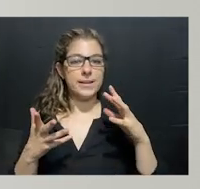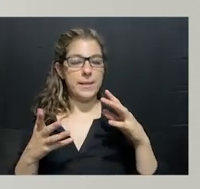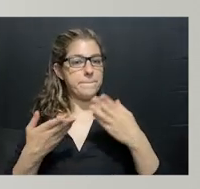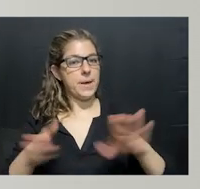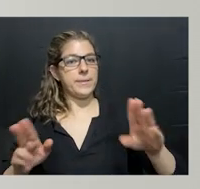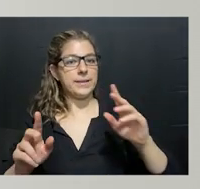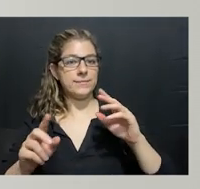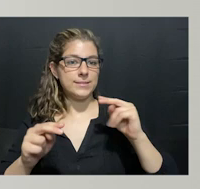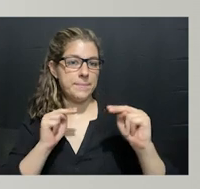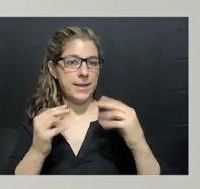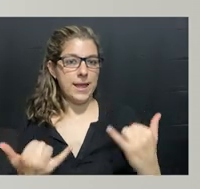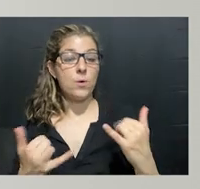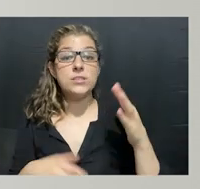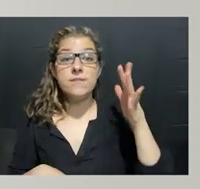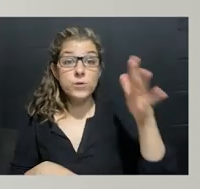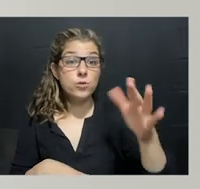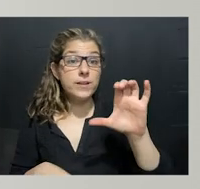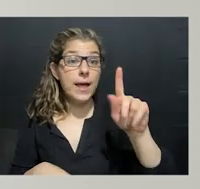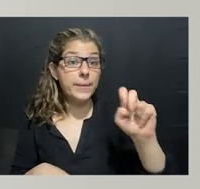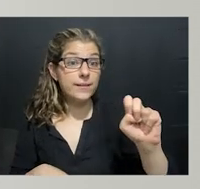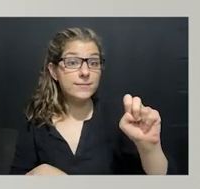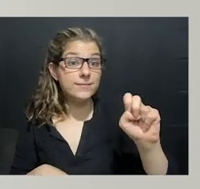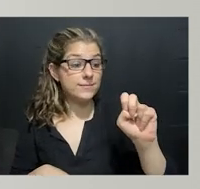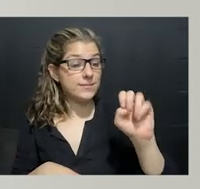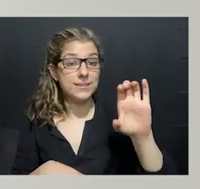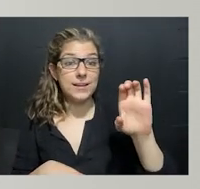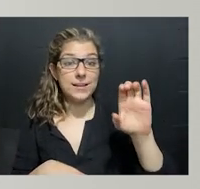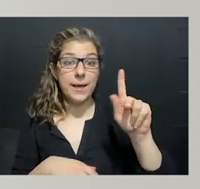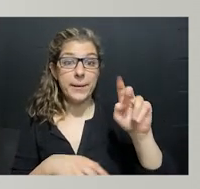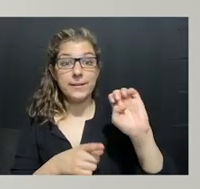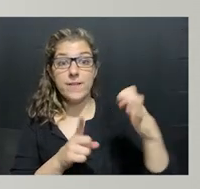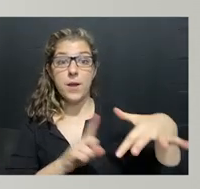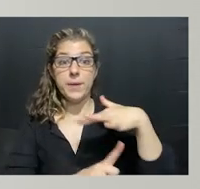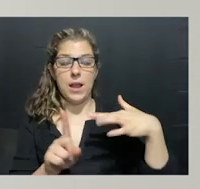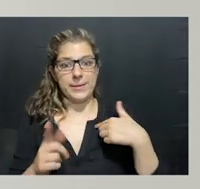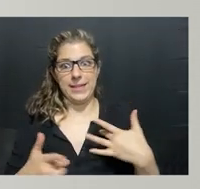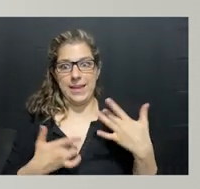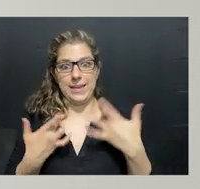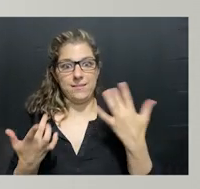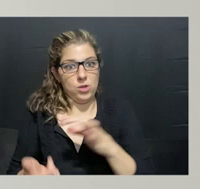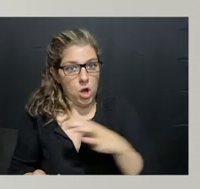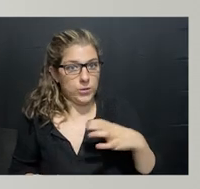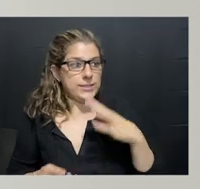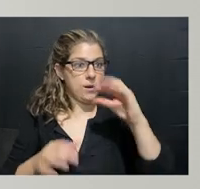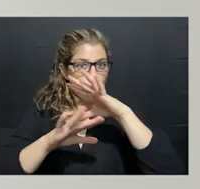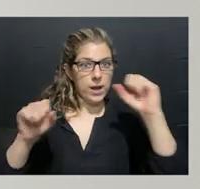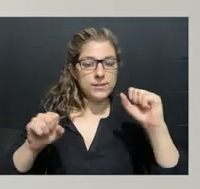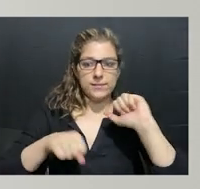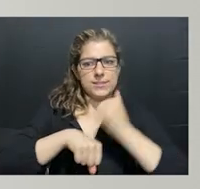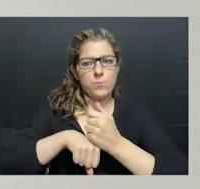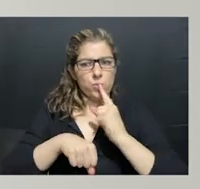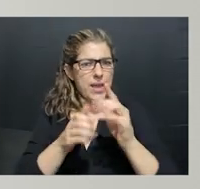now is the future of climate. I'm excited that this Congress and this president have set some really